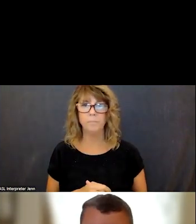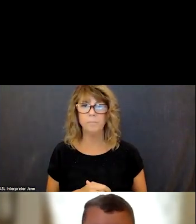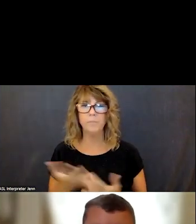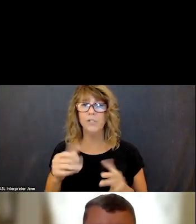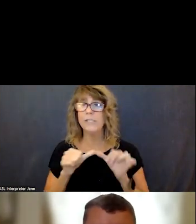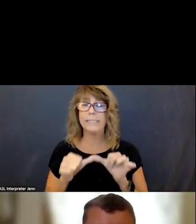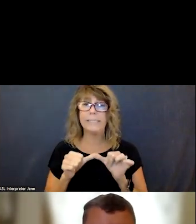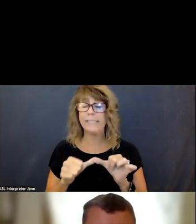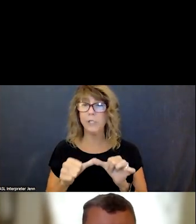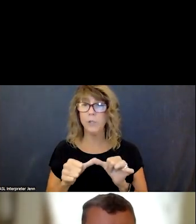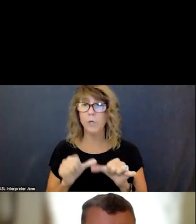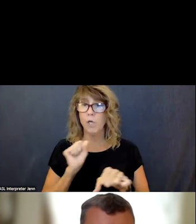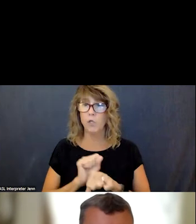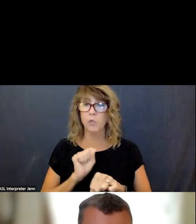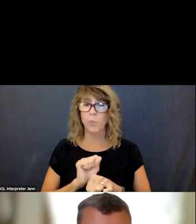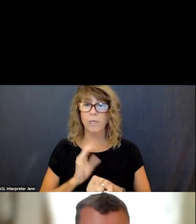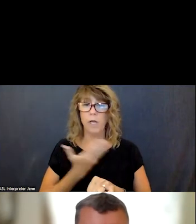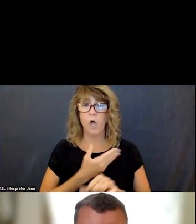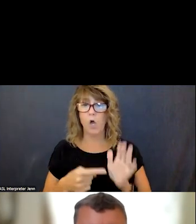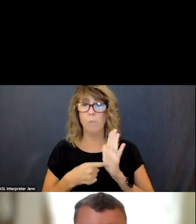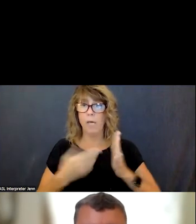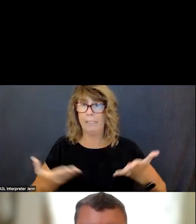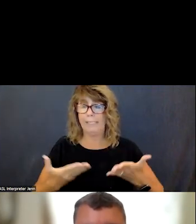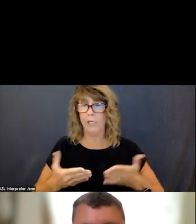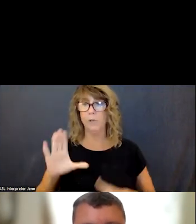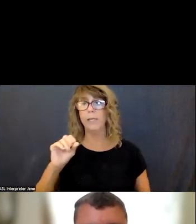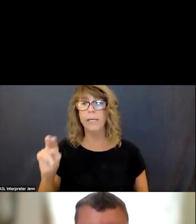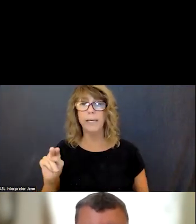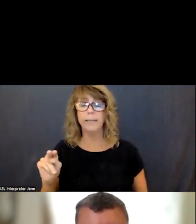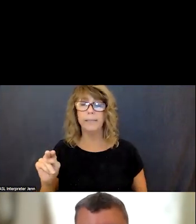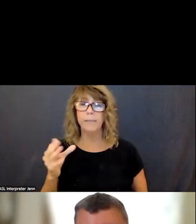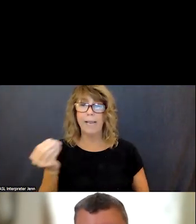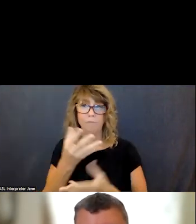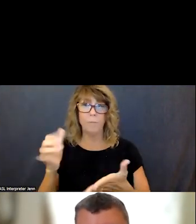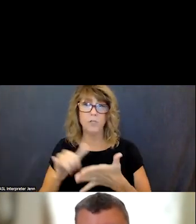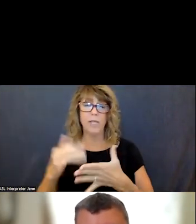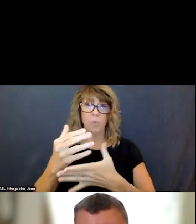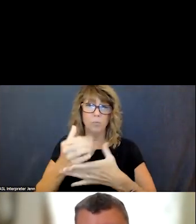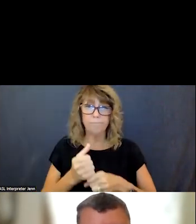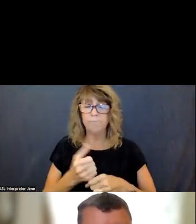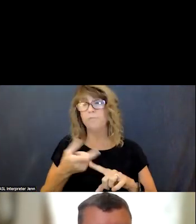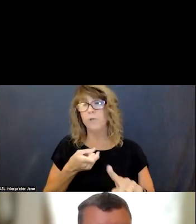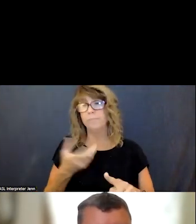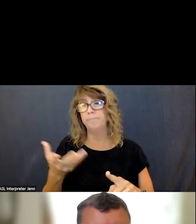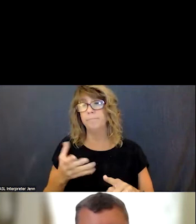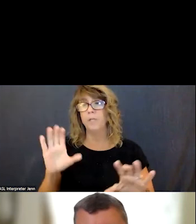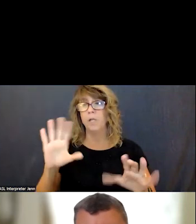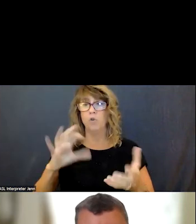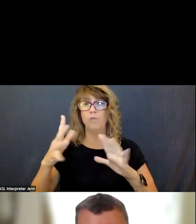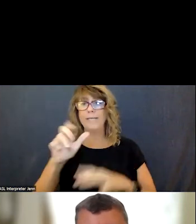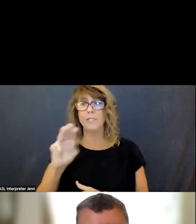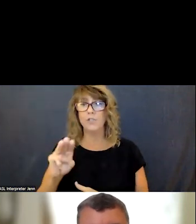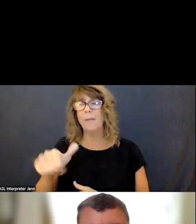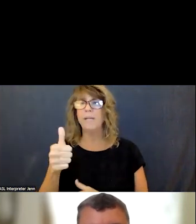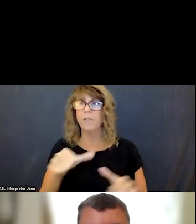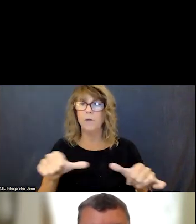continue to work on our model here in Connecticut, and the information that we're getting on Crisis Jam and others areas